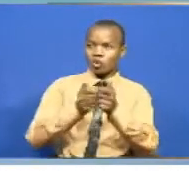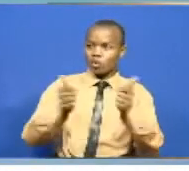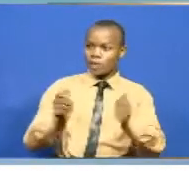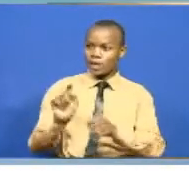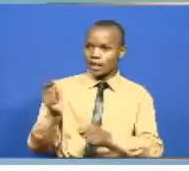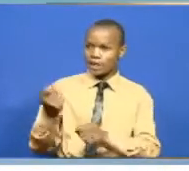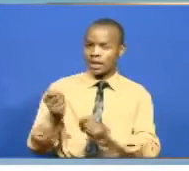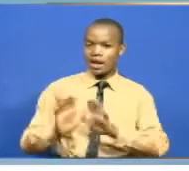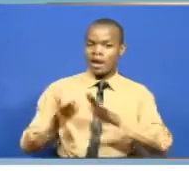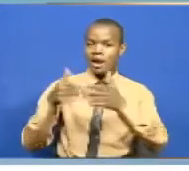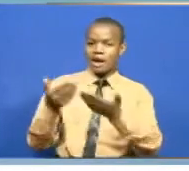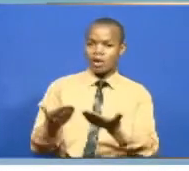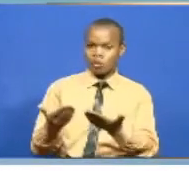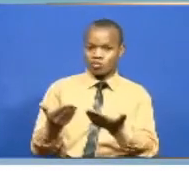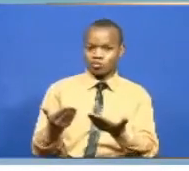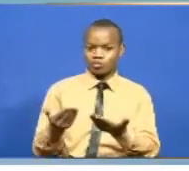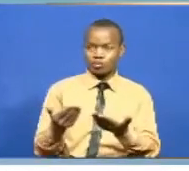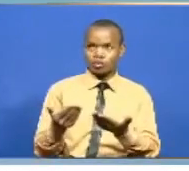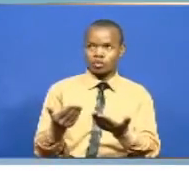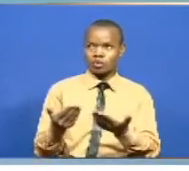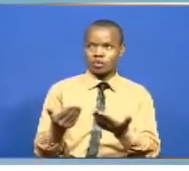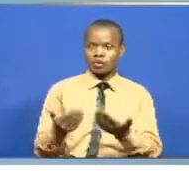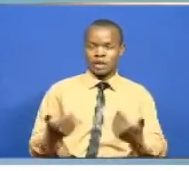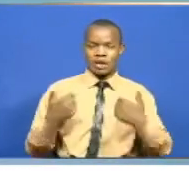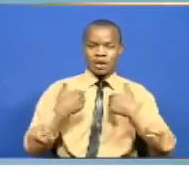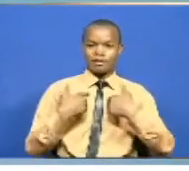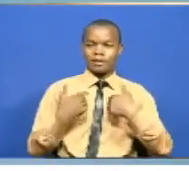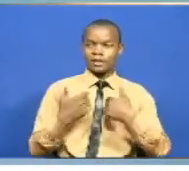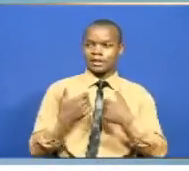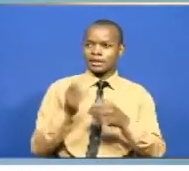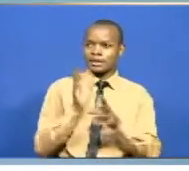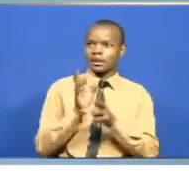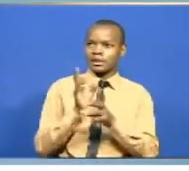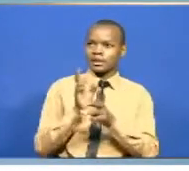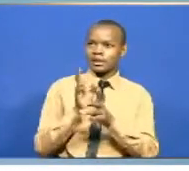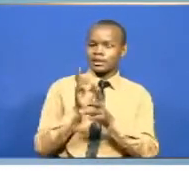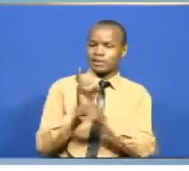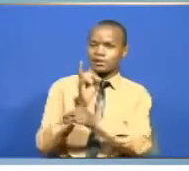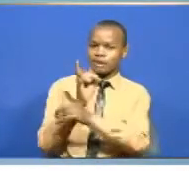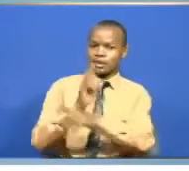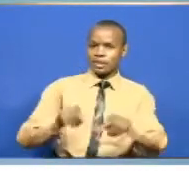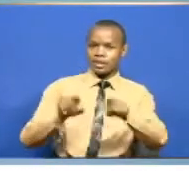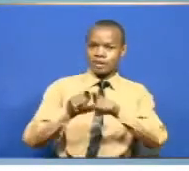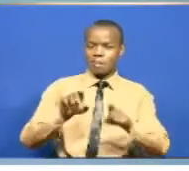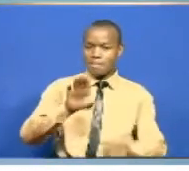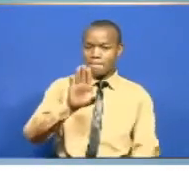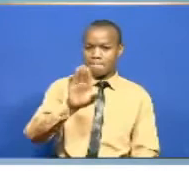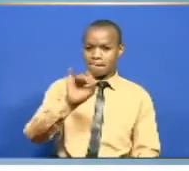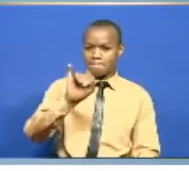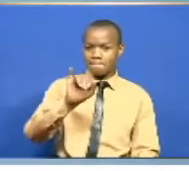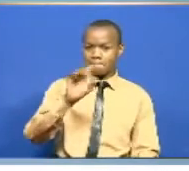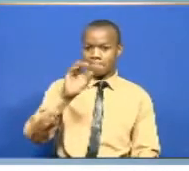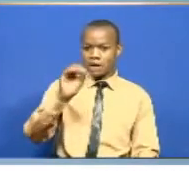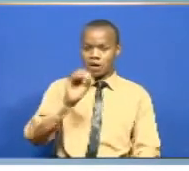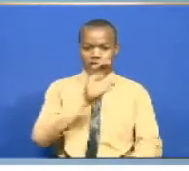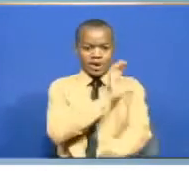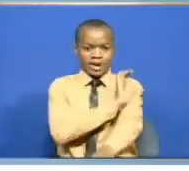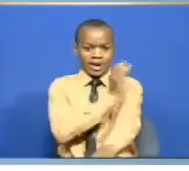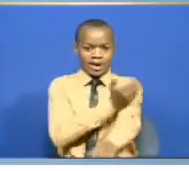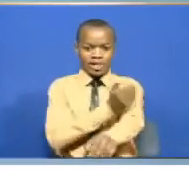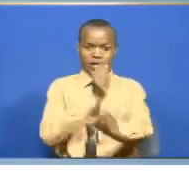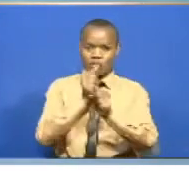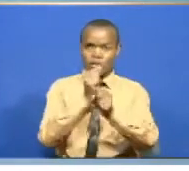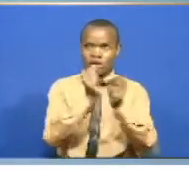by providing various waste to energy is another topic where bioenergy is combining together and bringing not